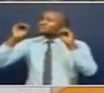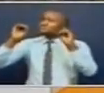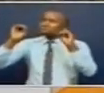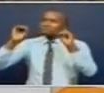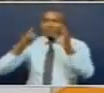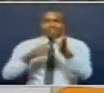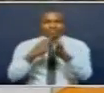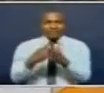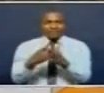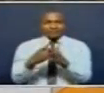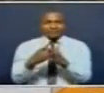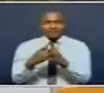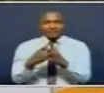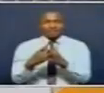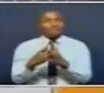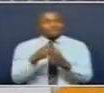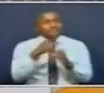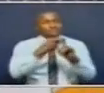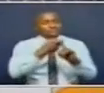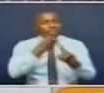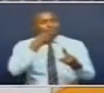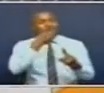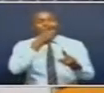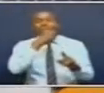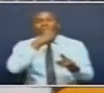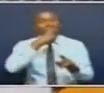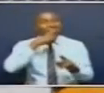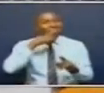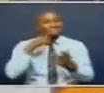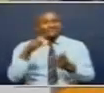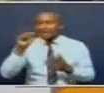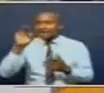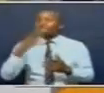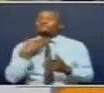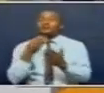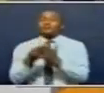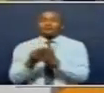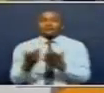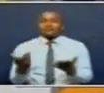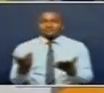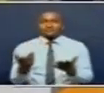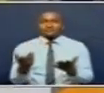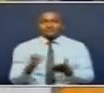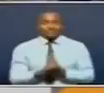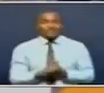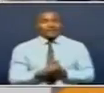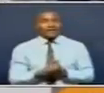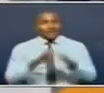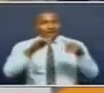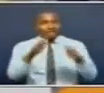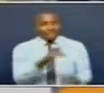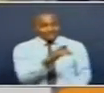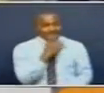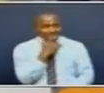Alafu sasa ngano yetu ikamwagika, lakini naye AFC nataka pesa yao. We are not going to allow our farmers